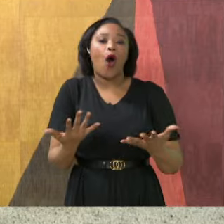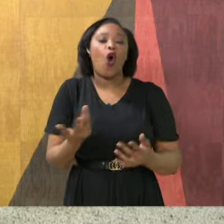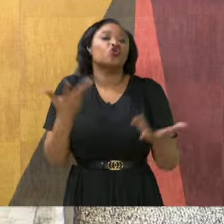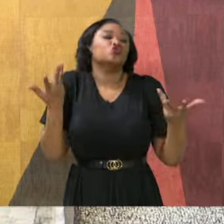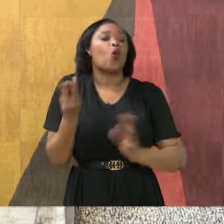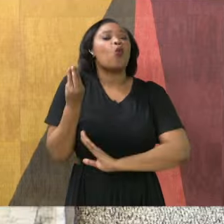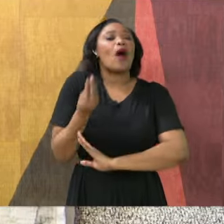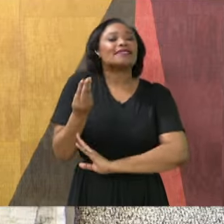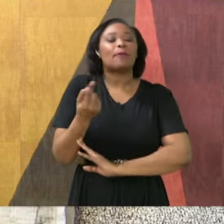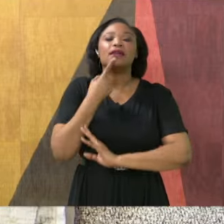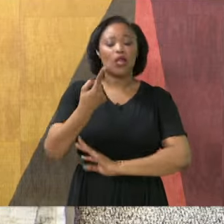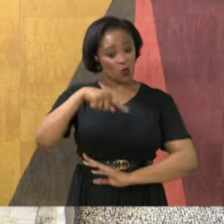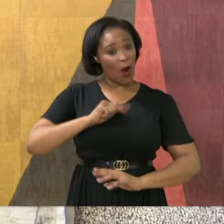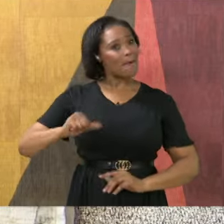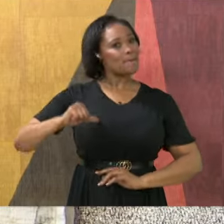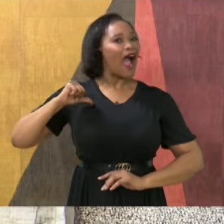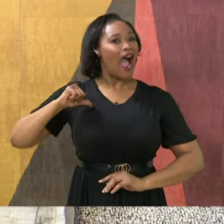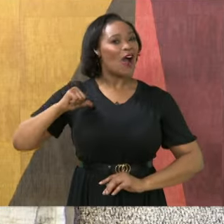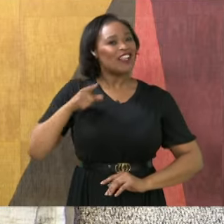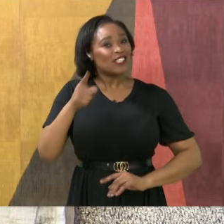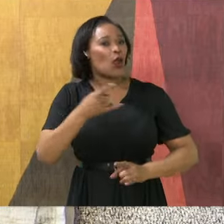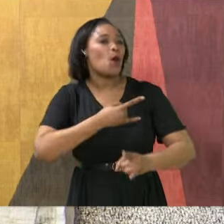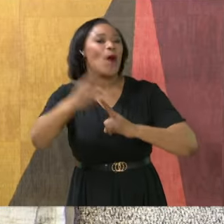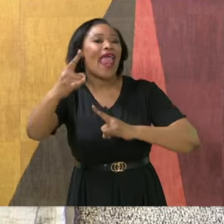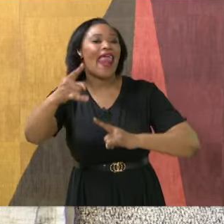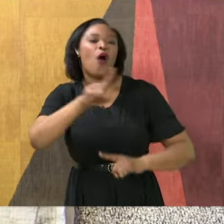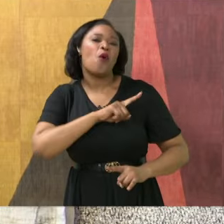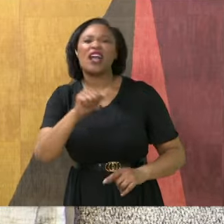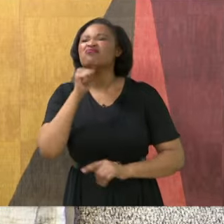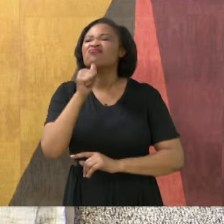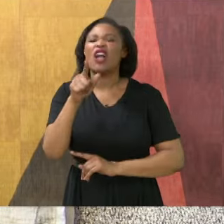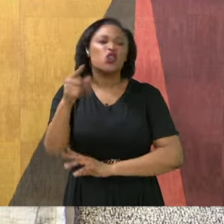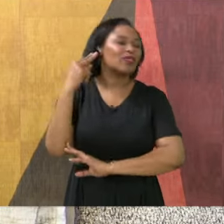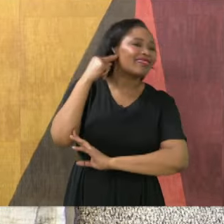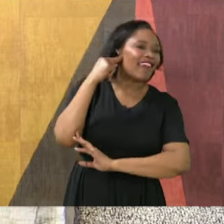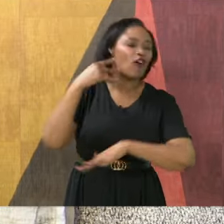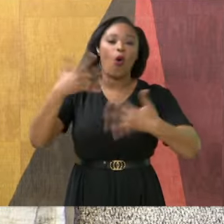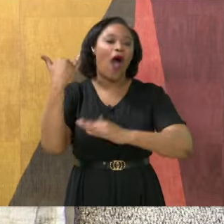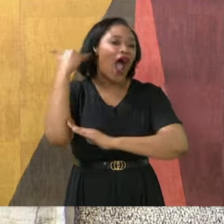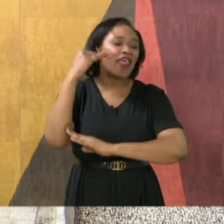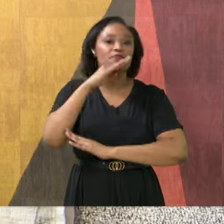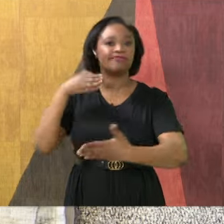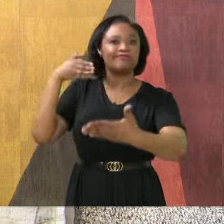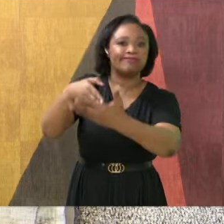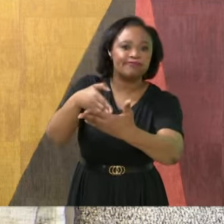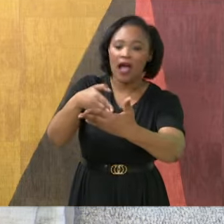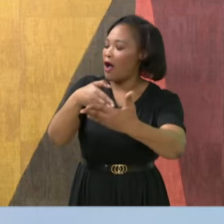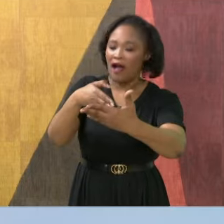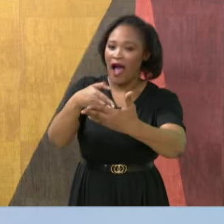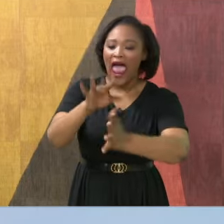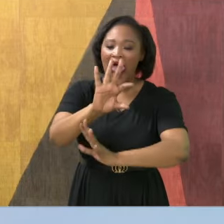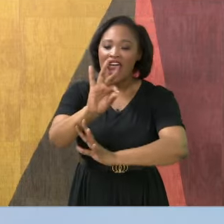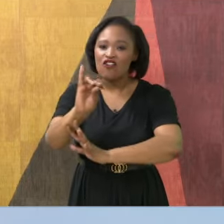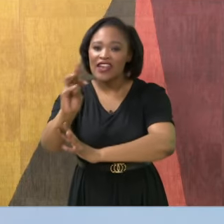so, so proud and happy that she won, where she's showing being deaf or hard of hearing is not an obstacle or barrier, where every day we, the deaf or hard of hearing,